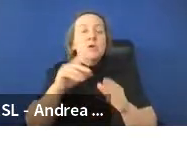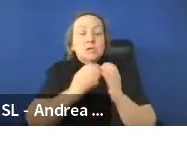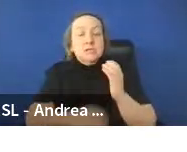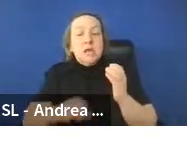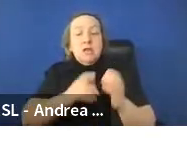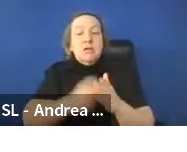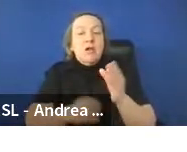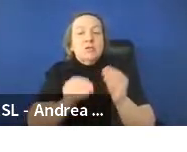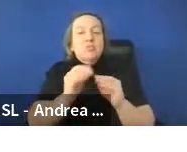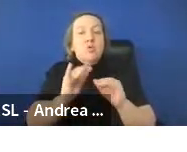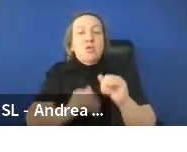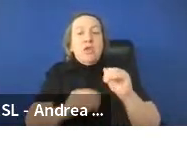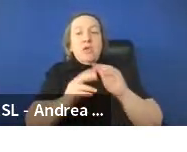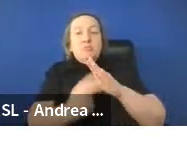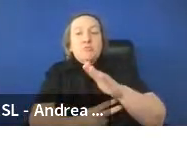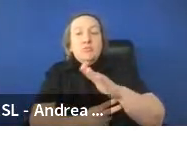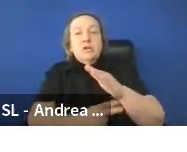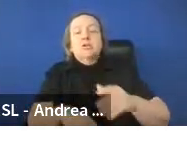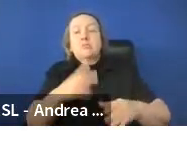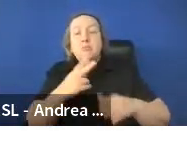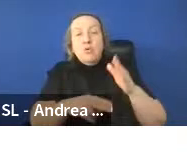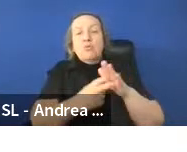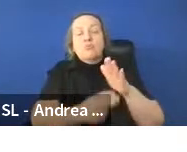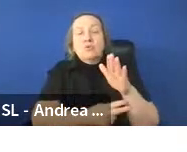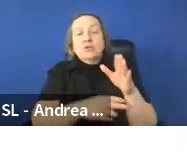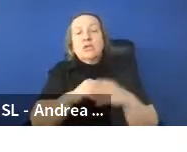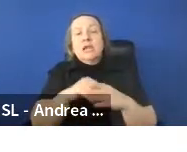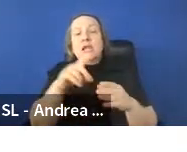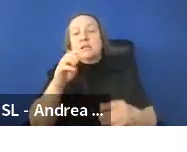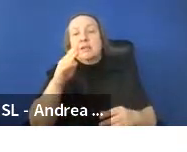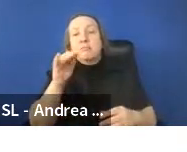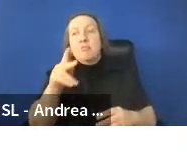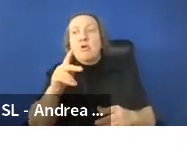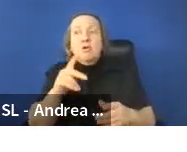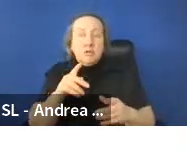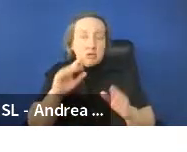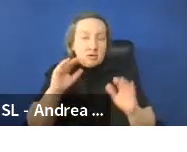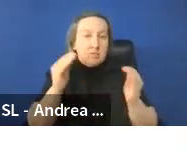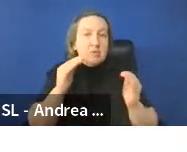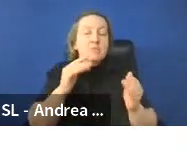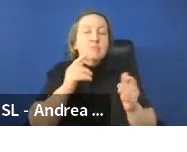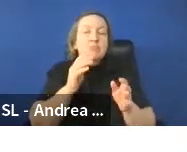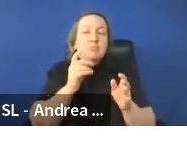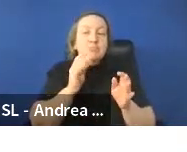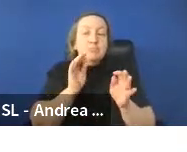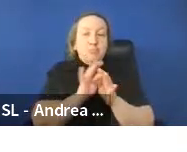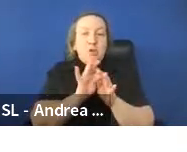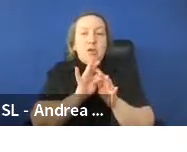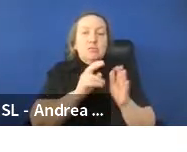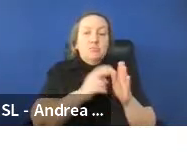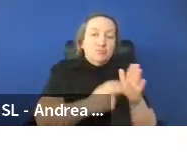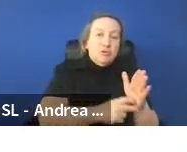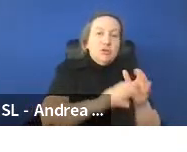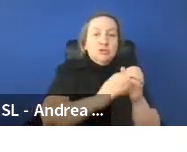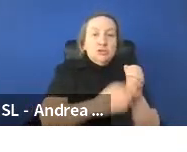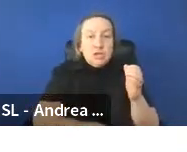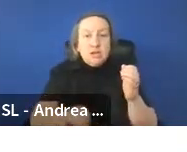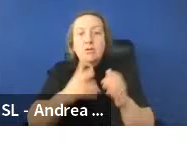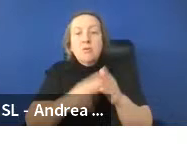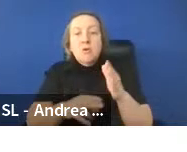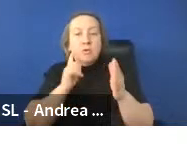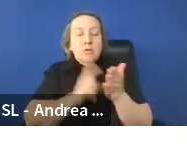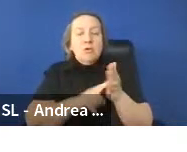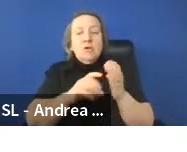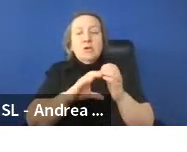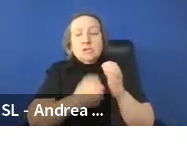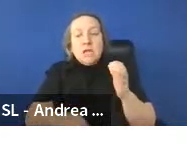bridge. Both British Columbia and Denmark have recently evaluated immersed tunnels versus bridges. Both have found a tunnel to be